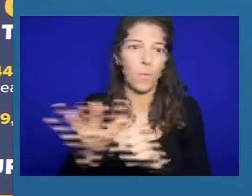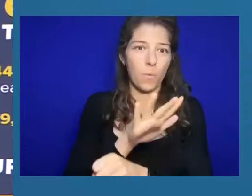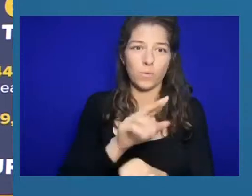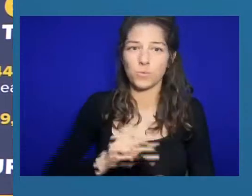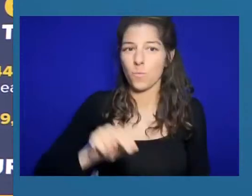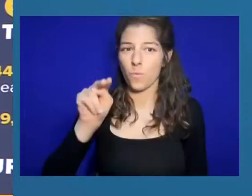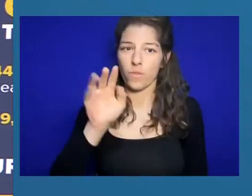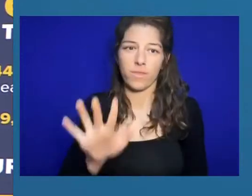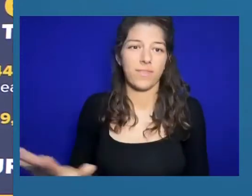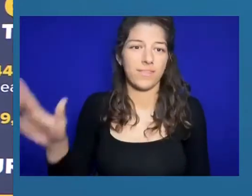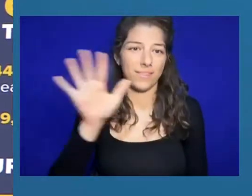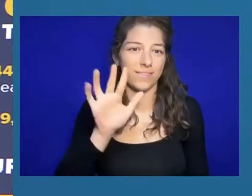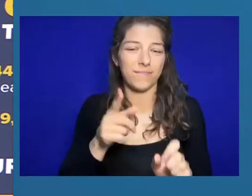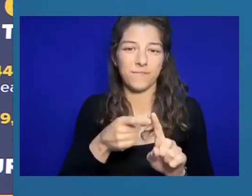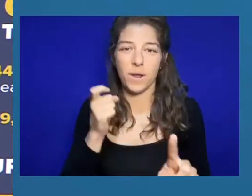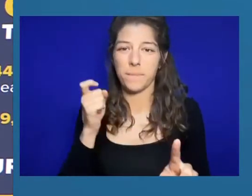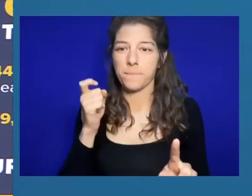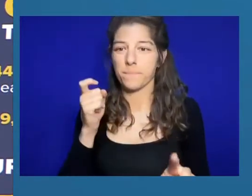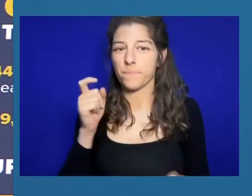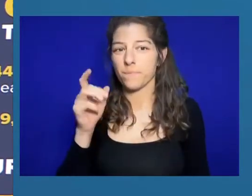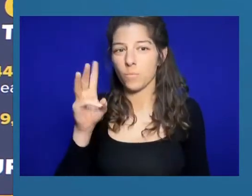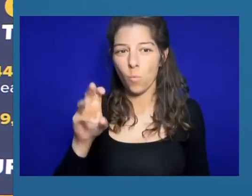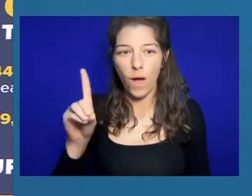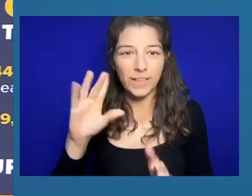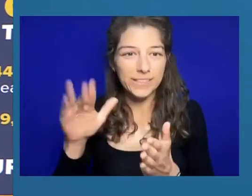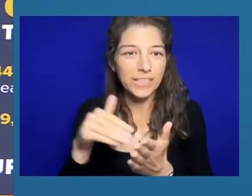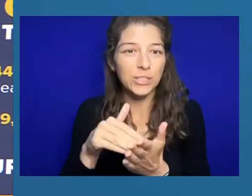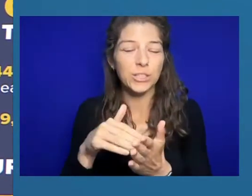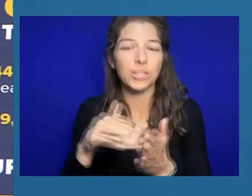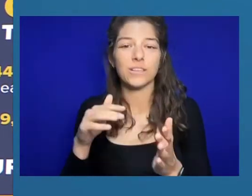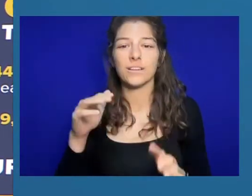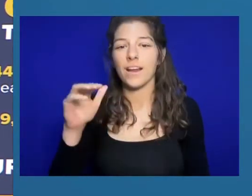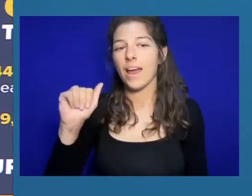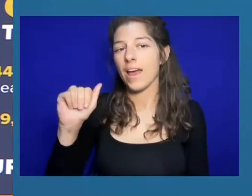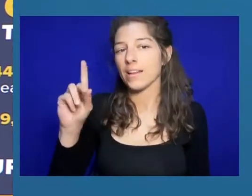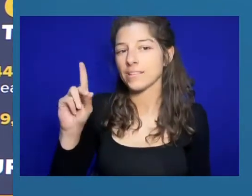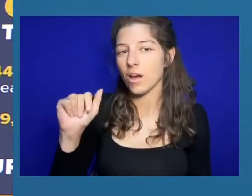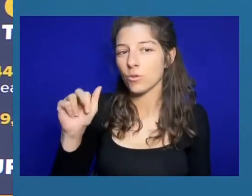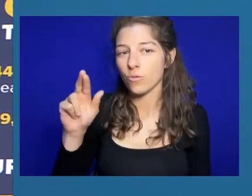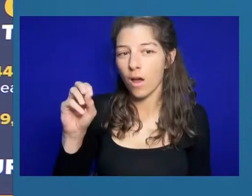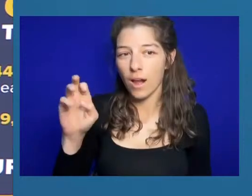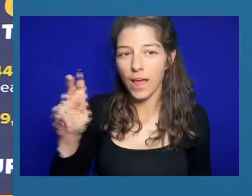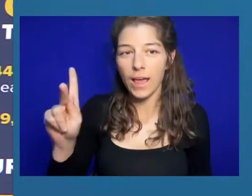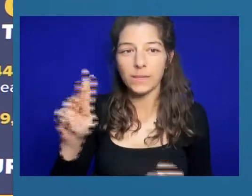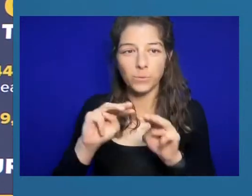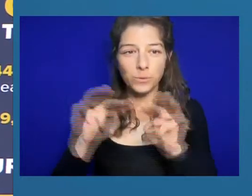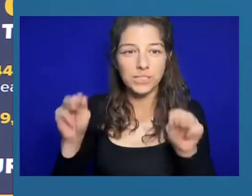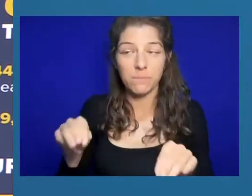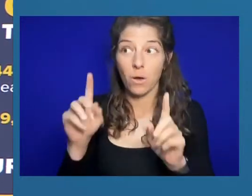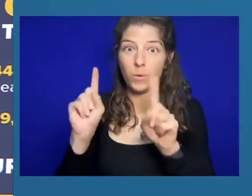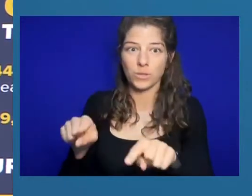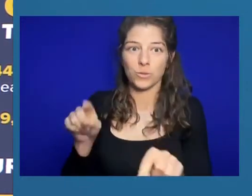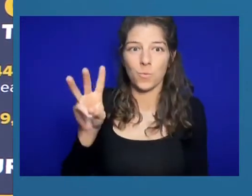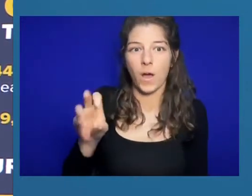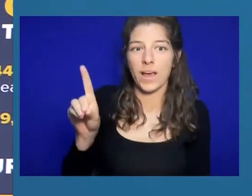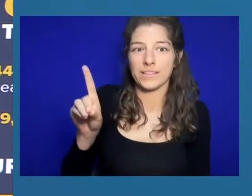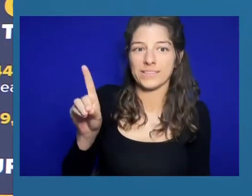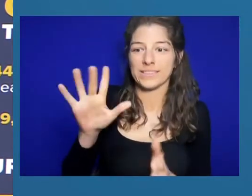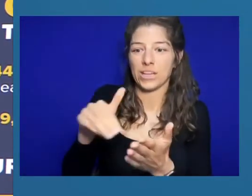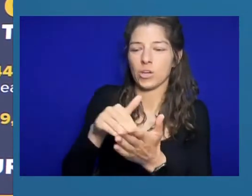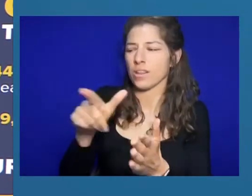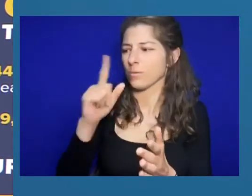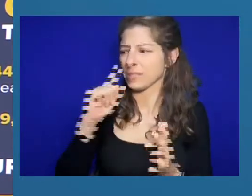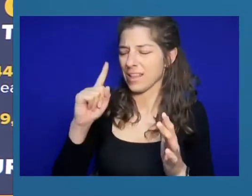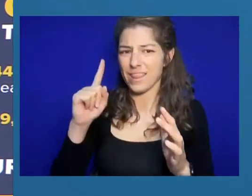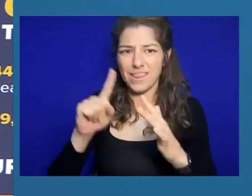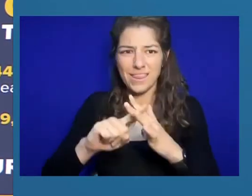everything from the Wild Center to the Adirondack Museum. I've been to it all. I was actually at the Wild Center. They had me, it was a day, it was thundering and